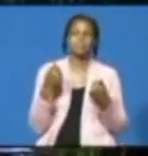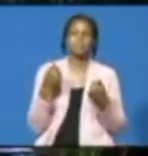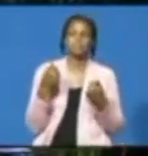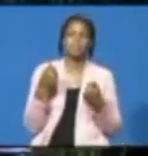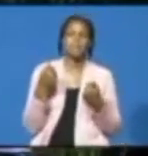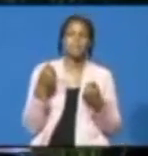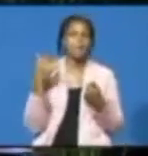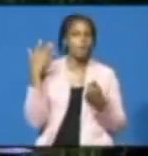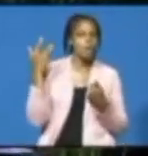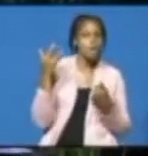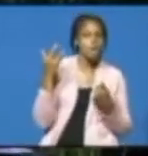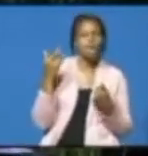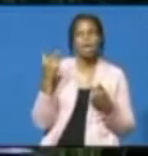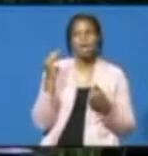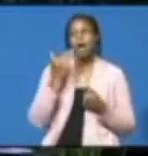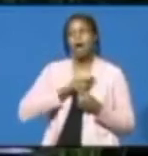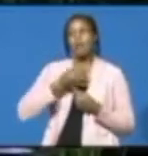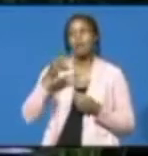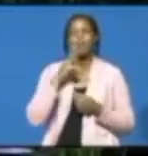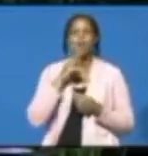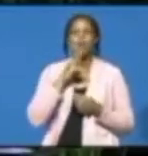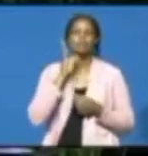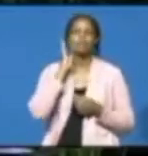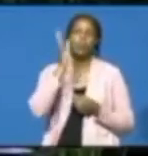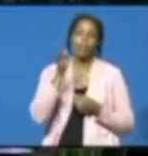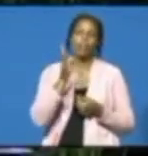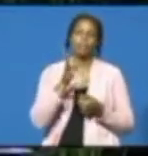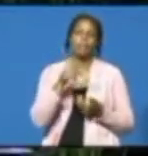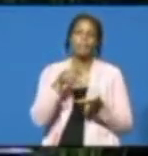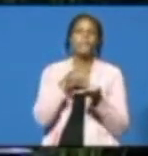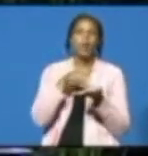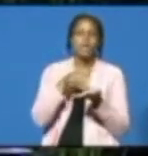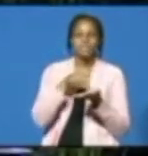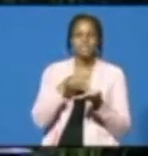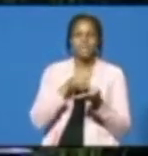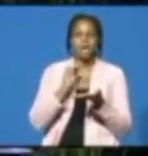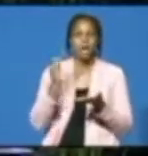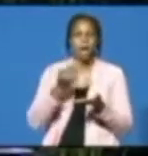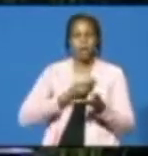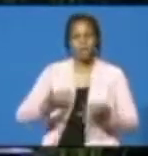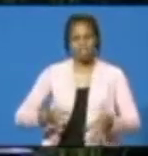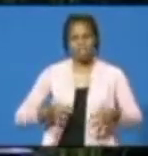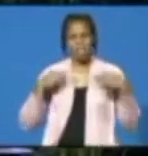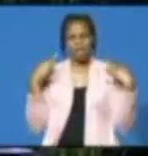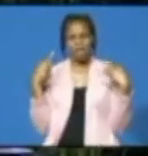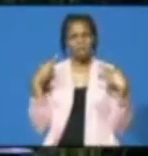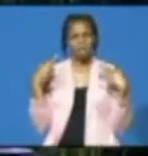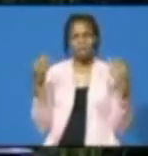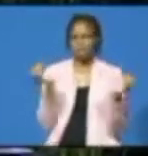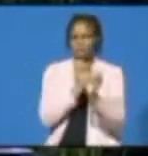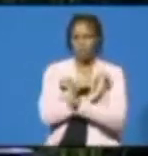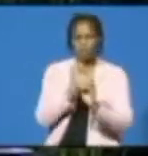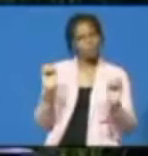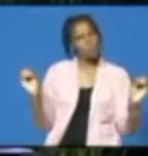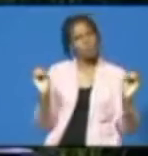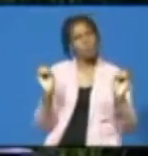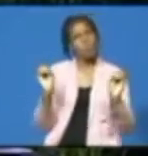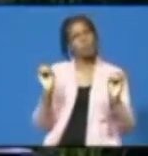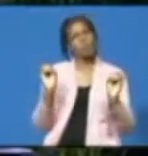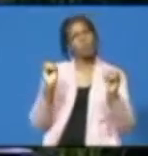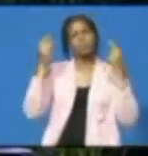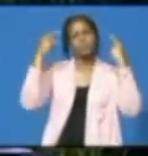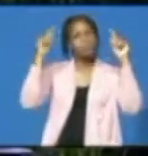Our water will be poisoned. Our lives will be fruitless